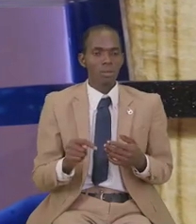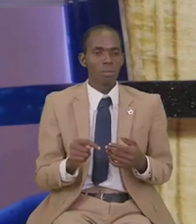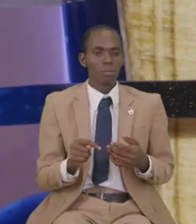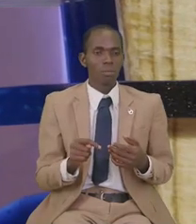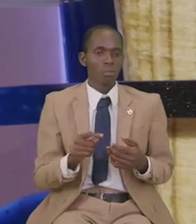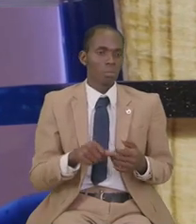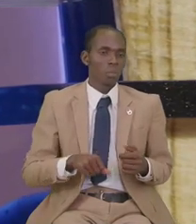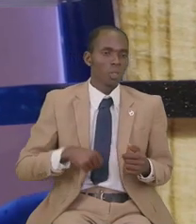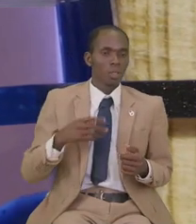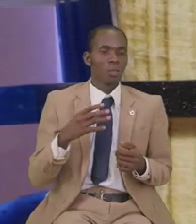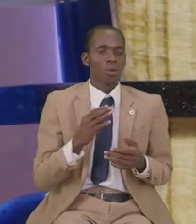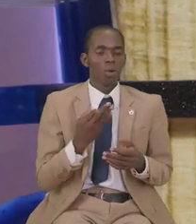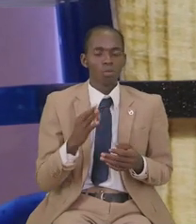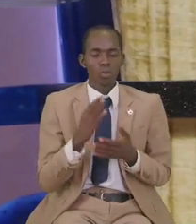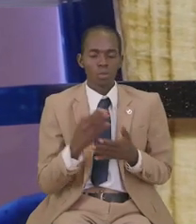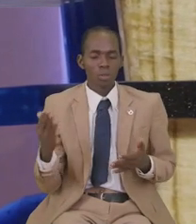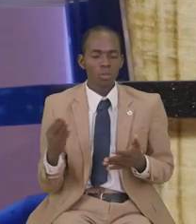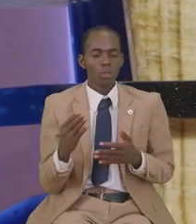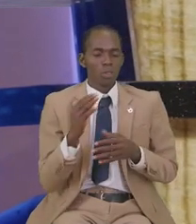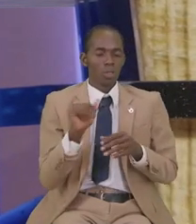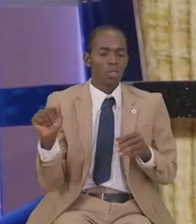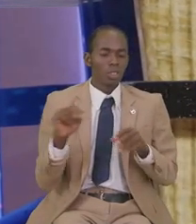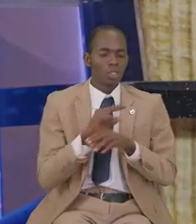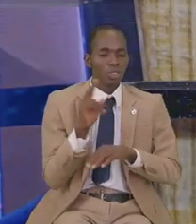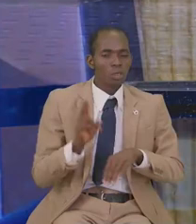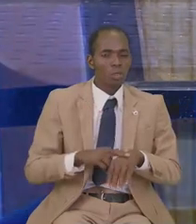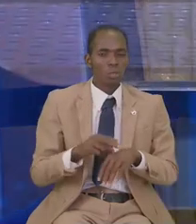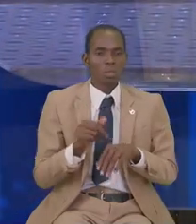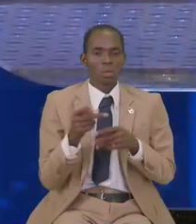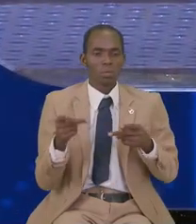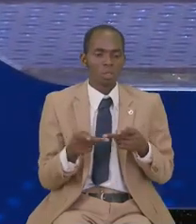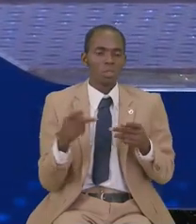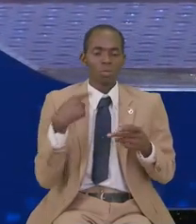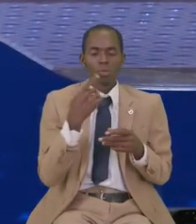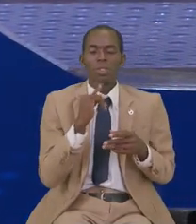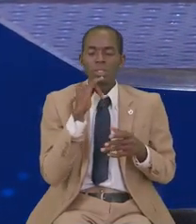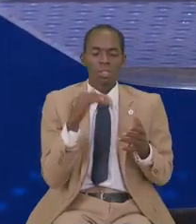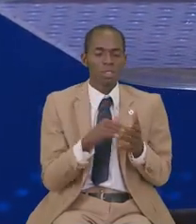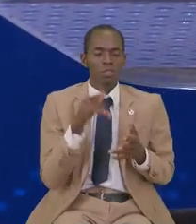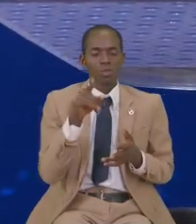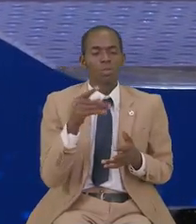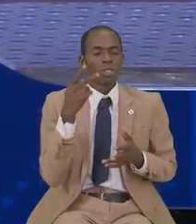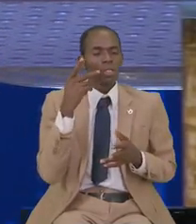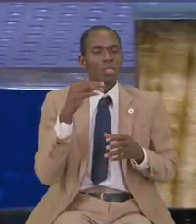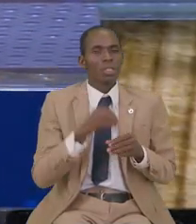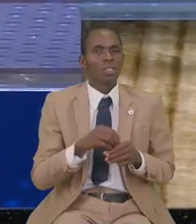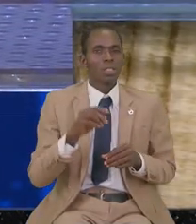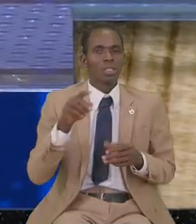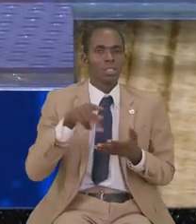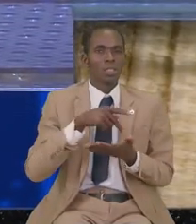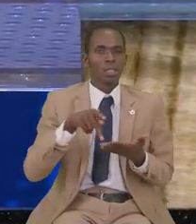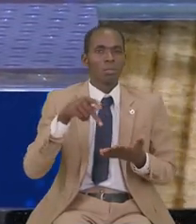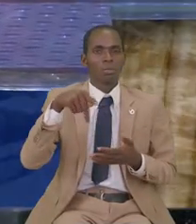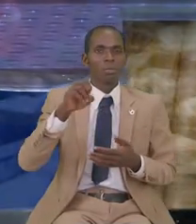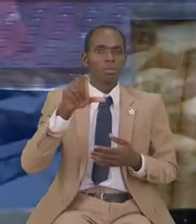or nation who is against him. Look at Psalm 137. In Psalm 137,